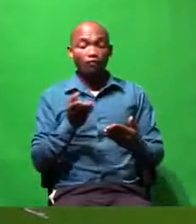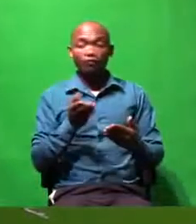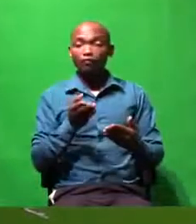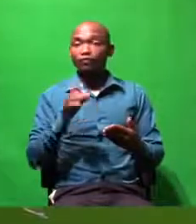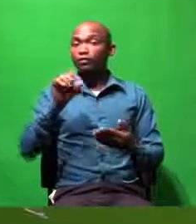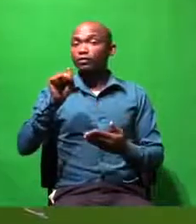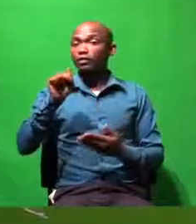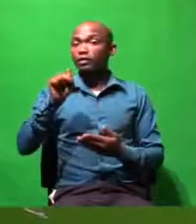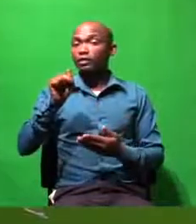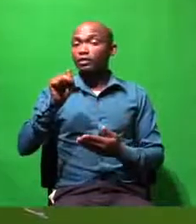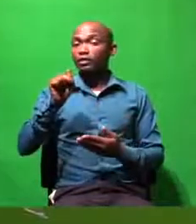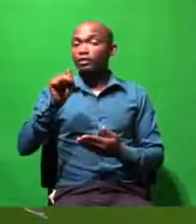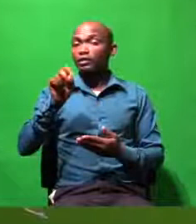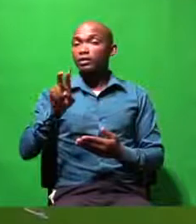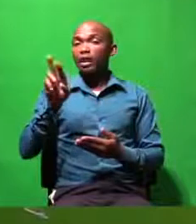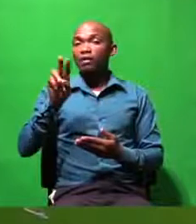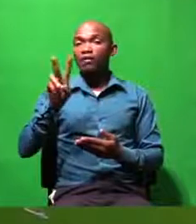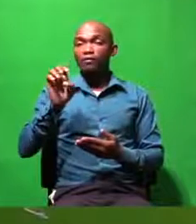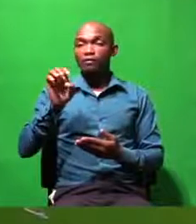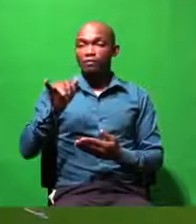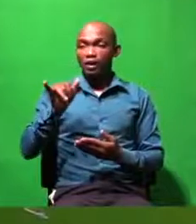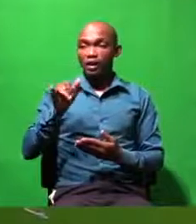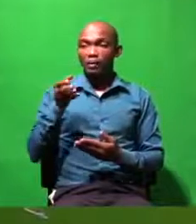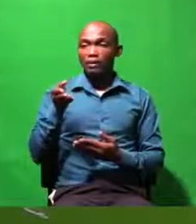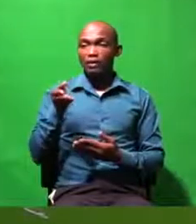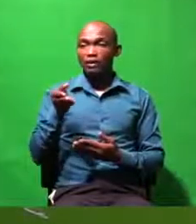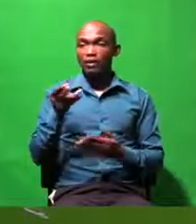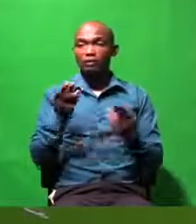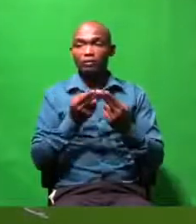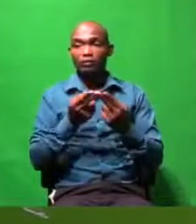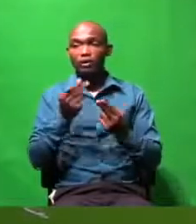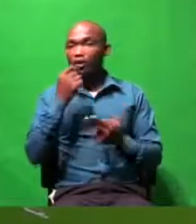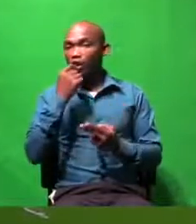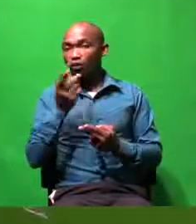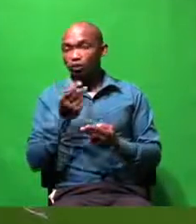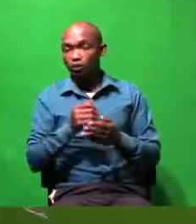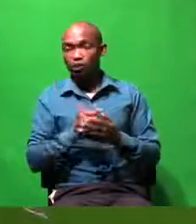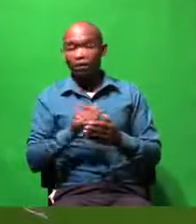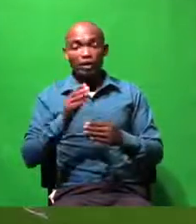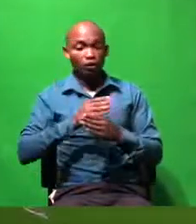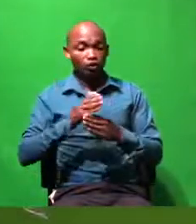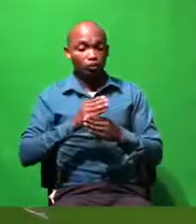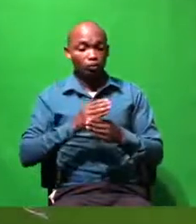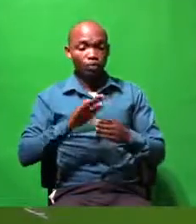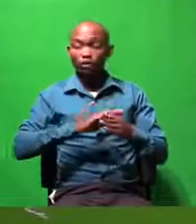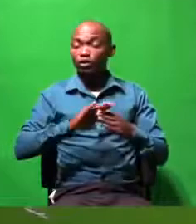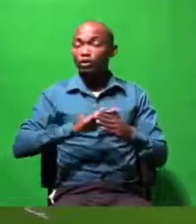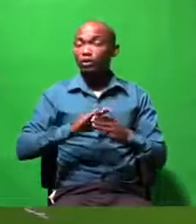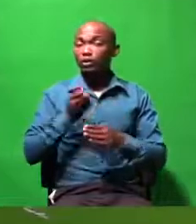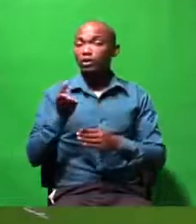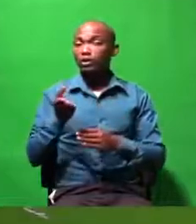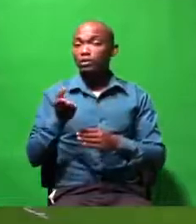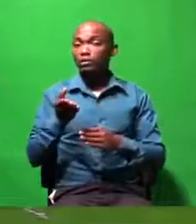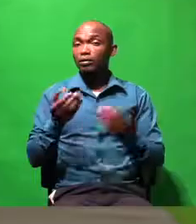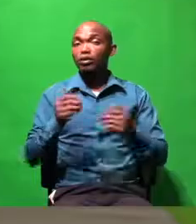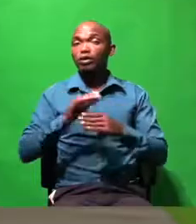a science they needed to divide a plot, but also the instruments used in that time were using by